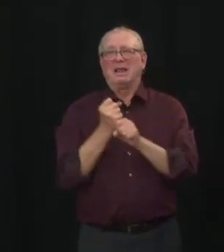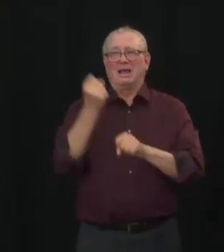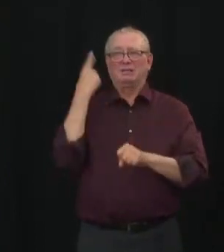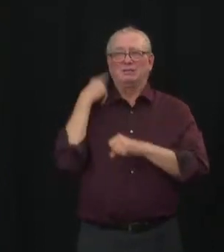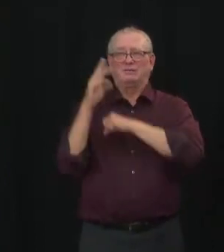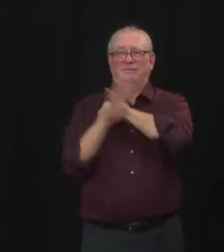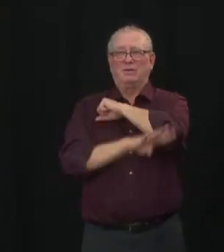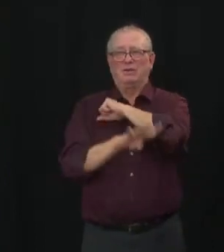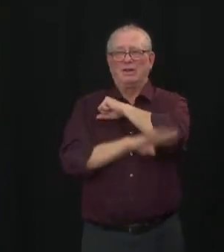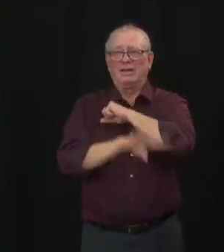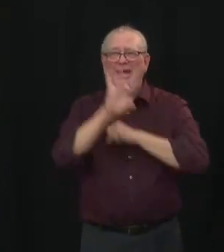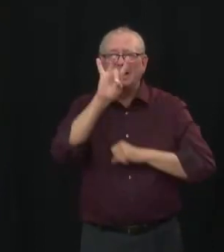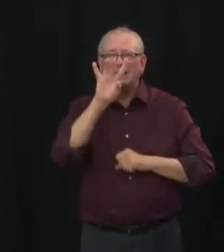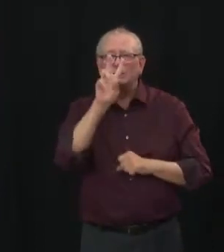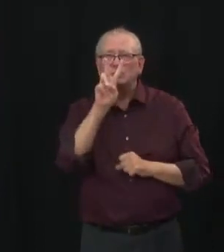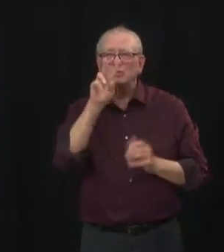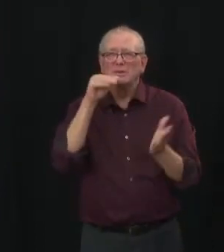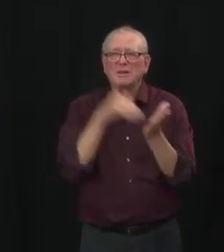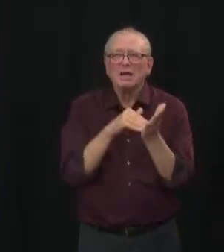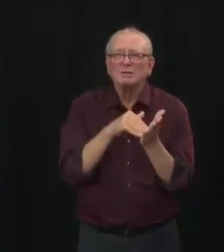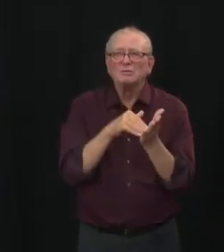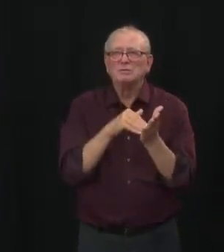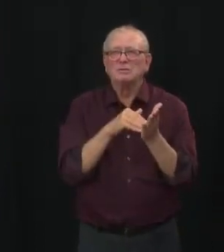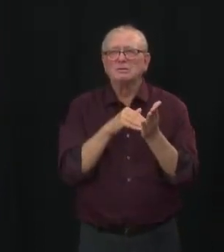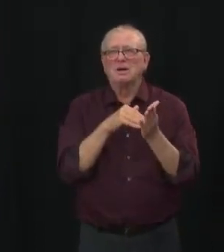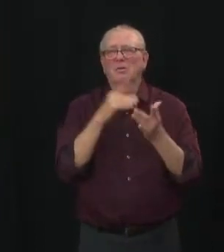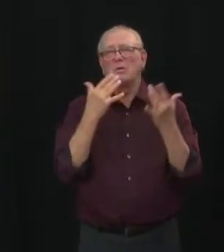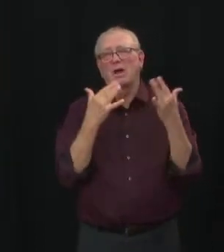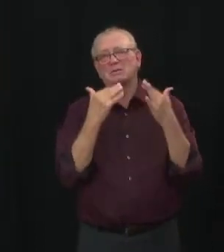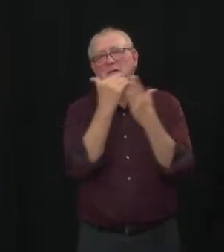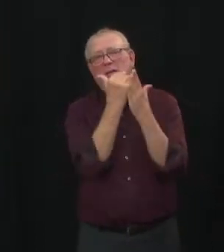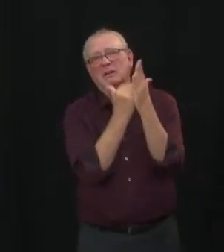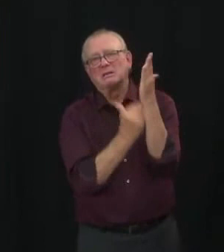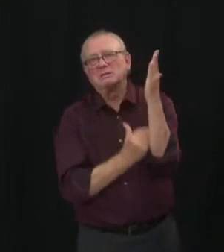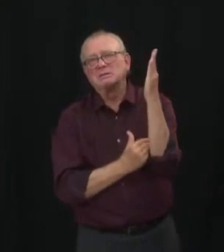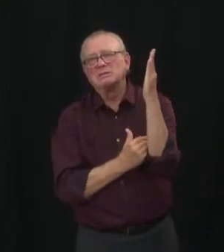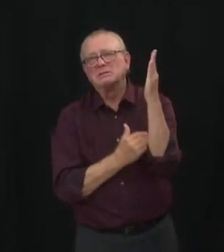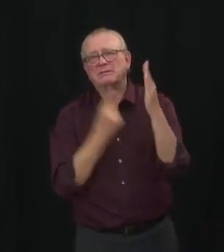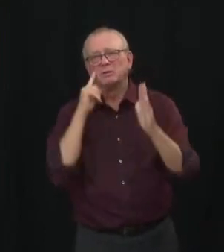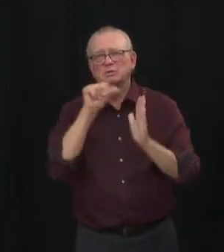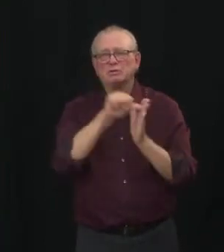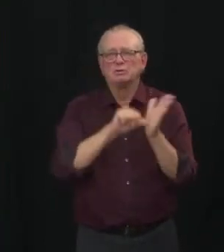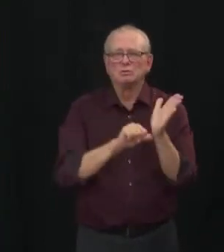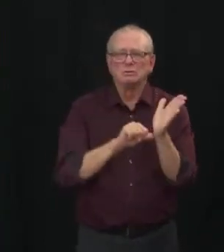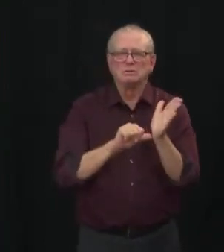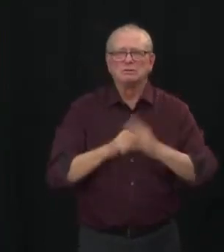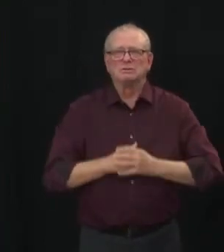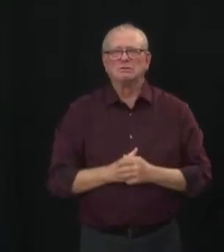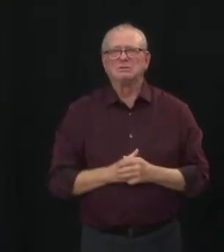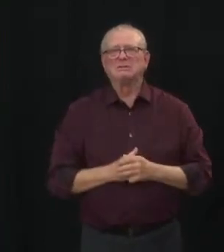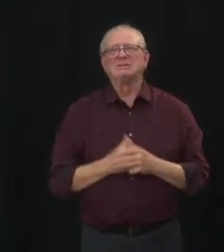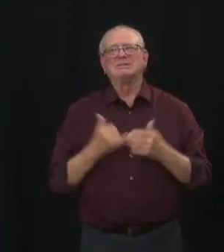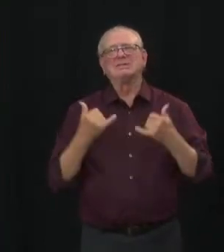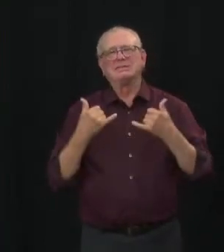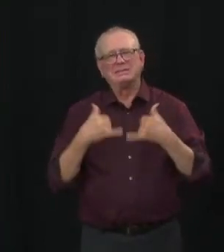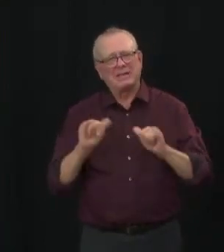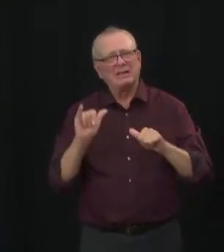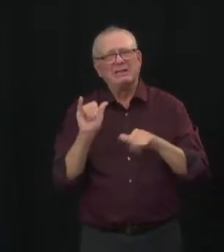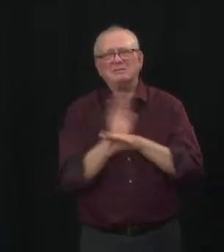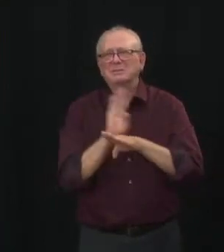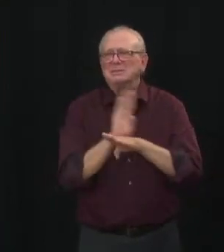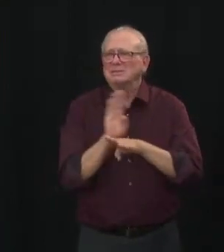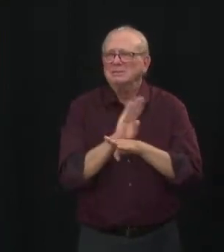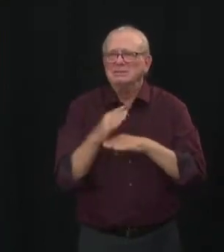Delta wave. Let me be clear, the system remains very busy. A couple of sites in Edmonton and Calgary are still